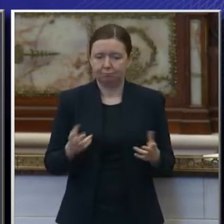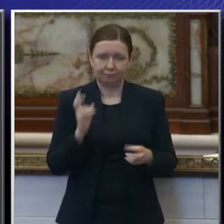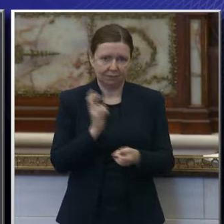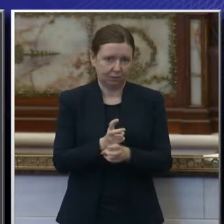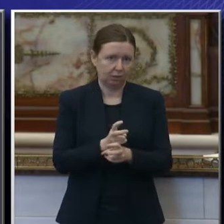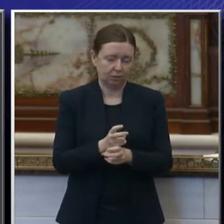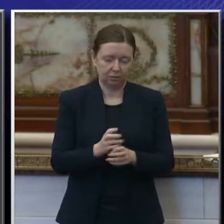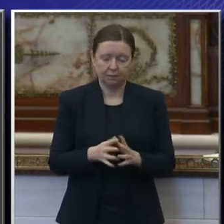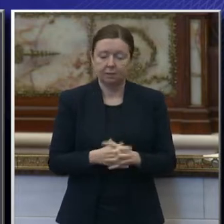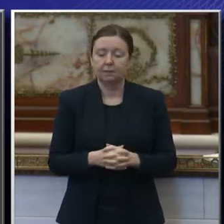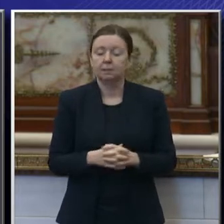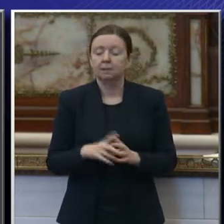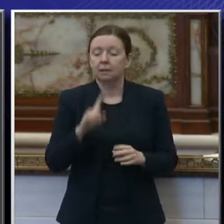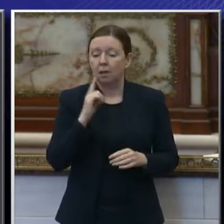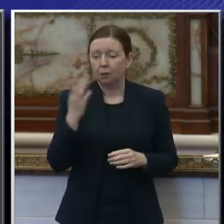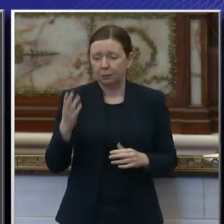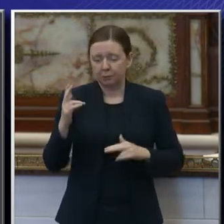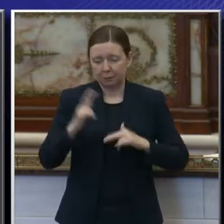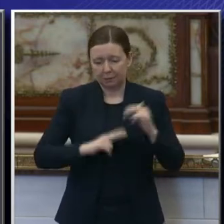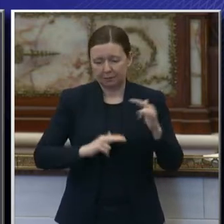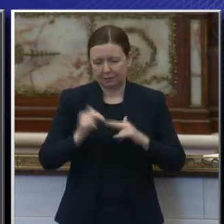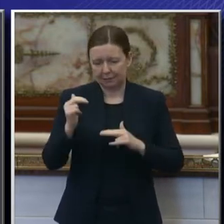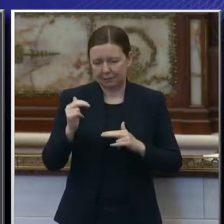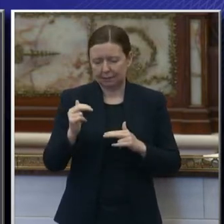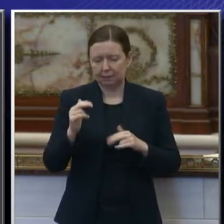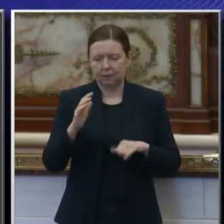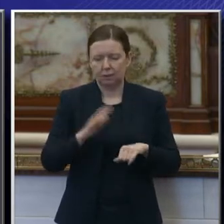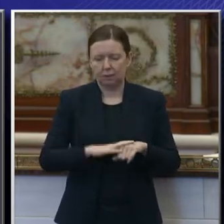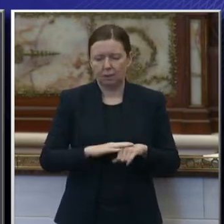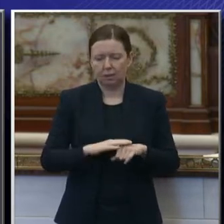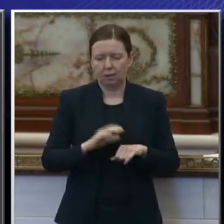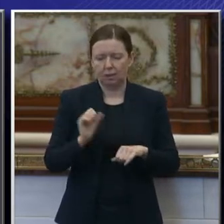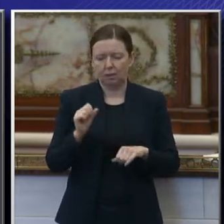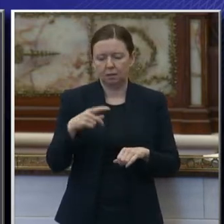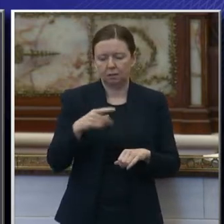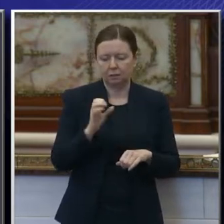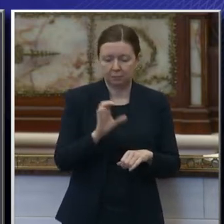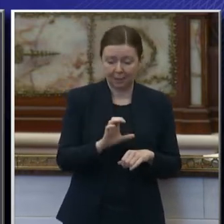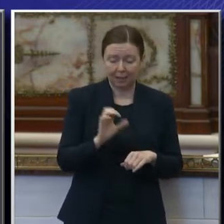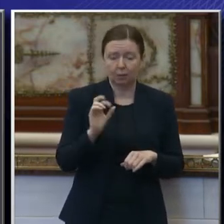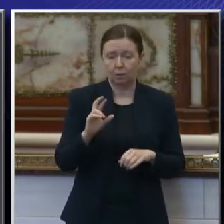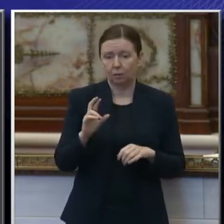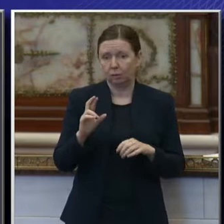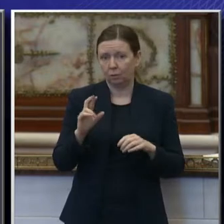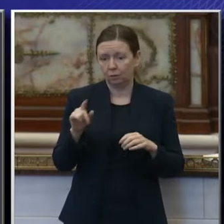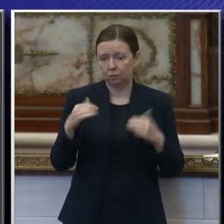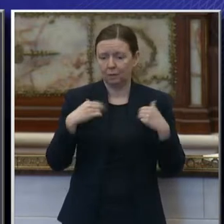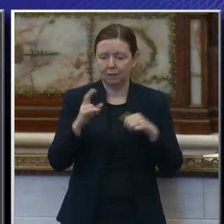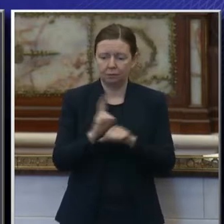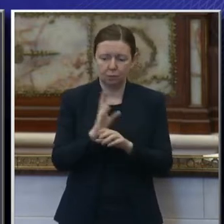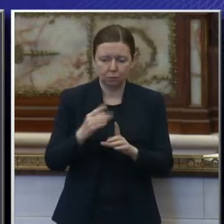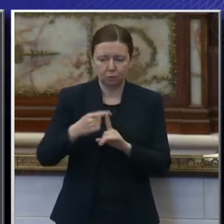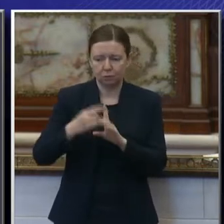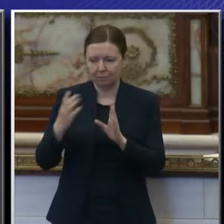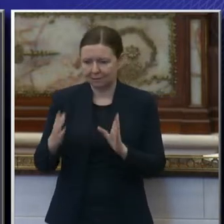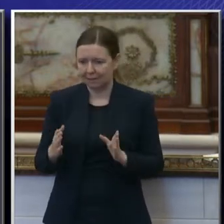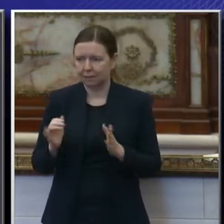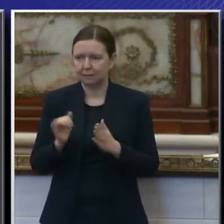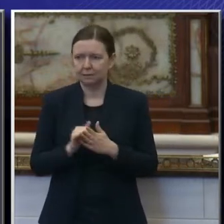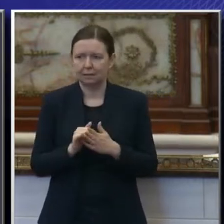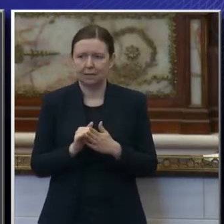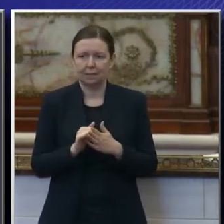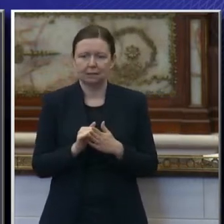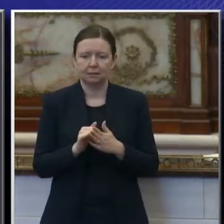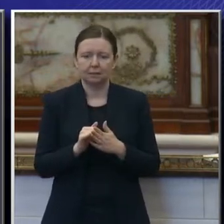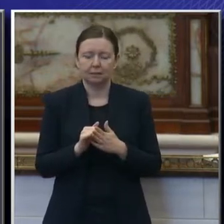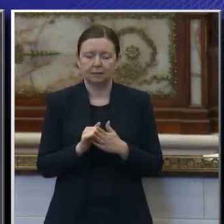difficult. Are you building on spec, or do you have end users or tenants that you are,